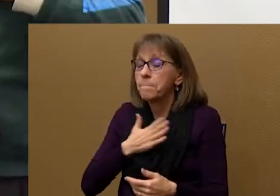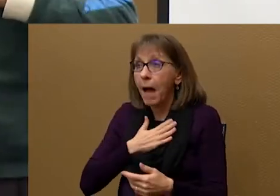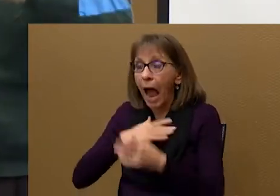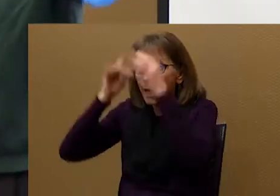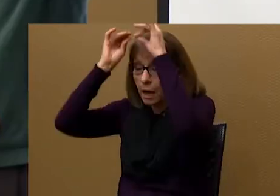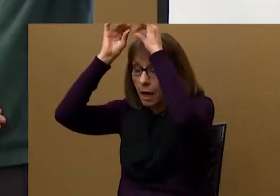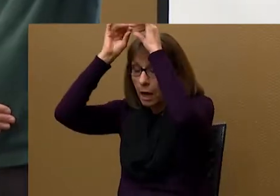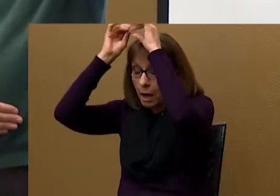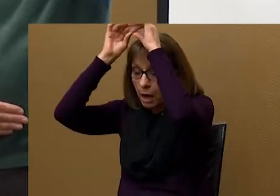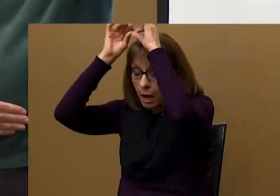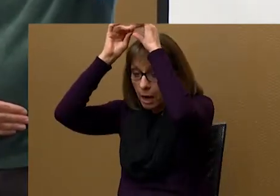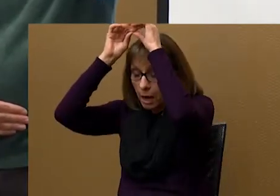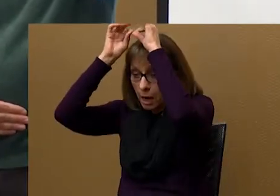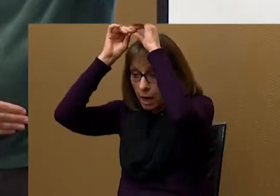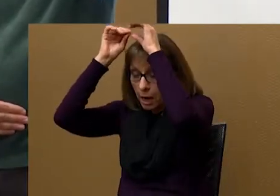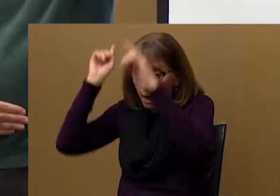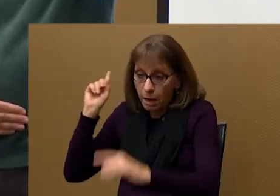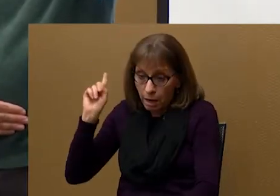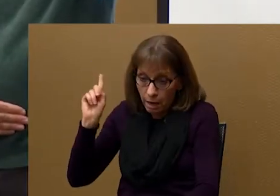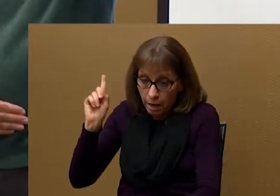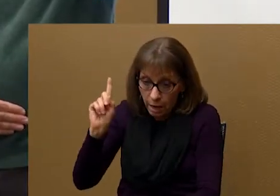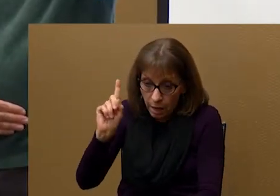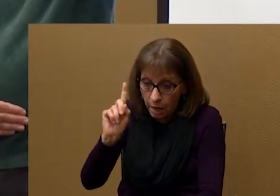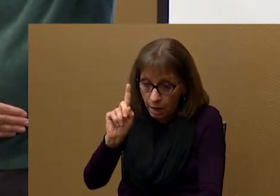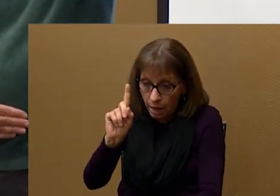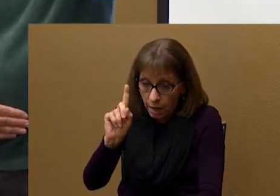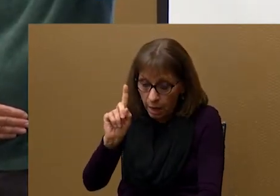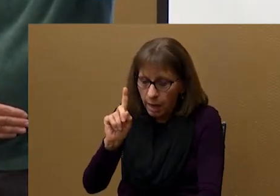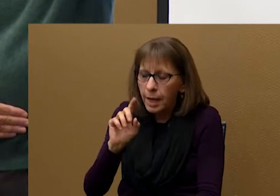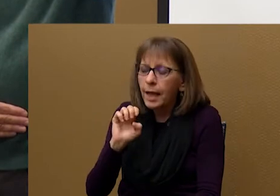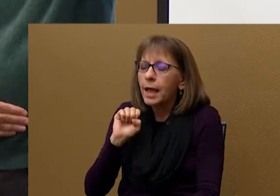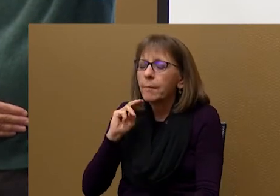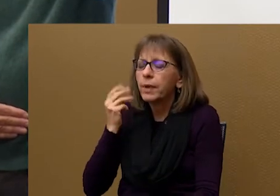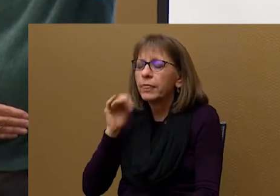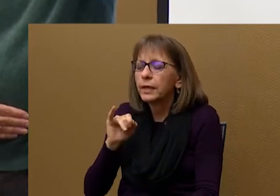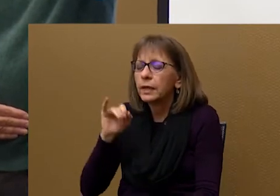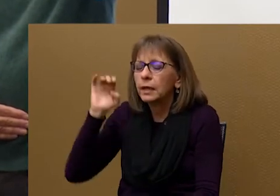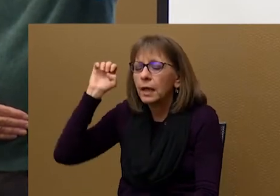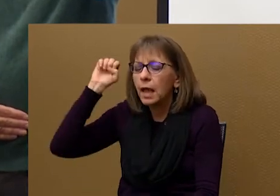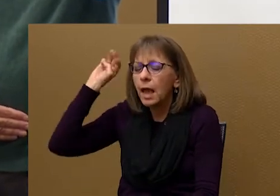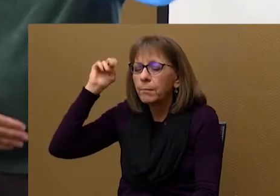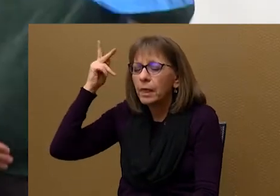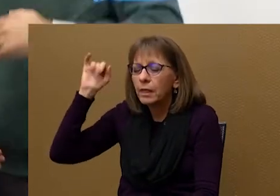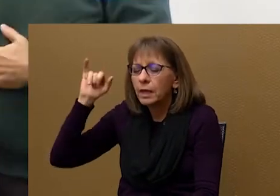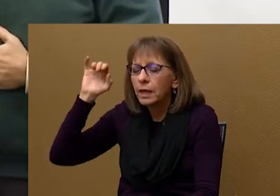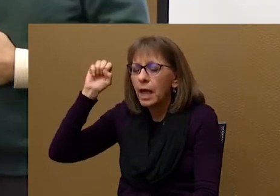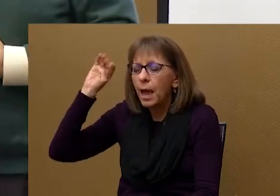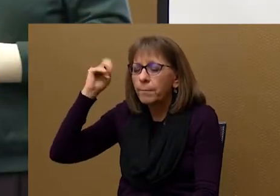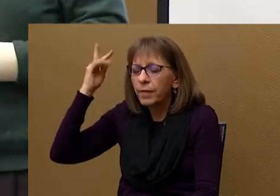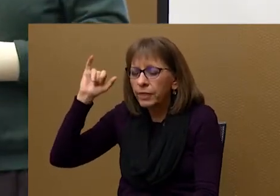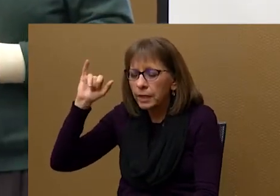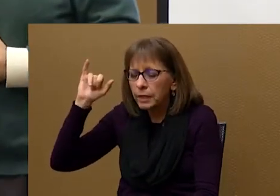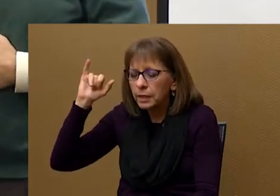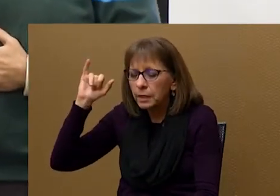my skill, my self-talk is empathy. Empathy. I'm going in